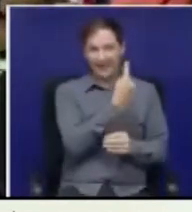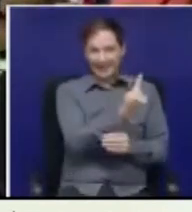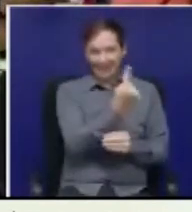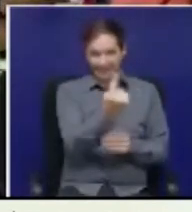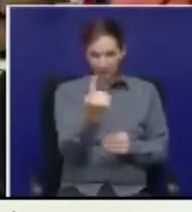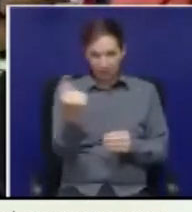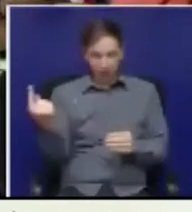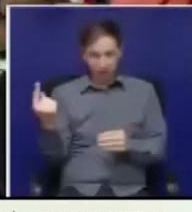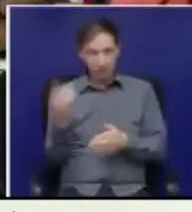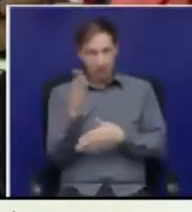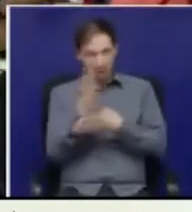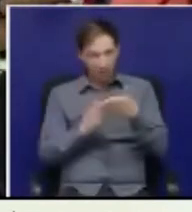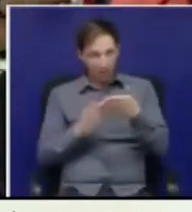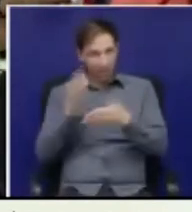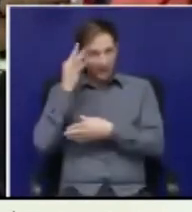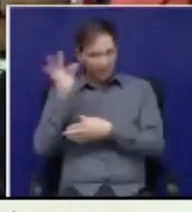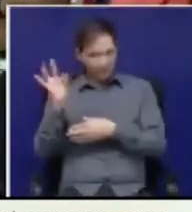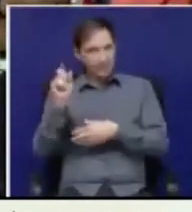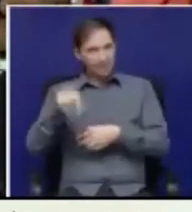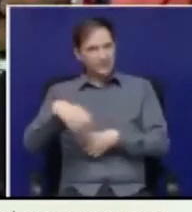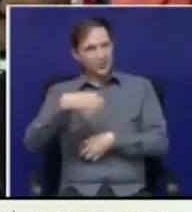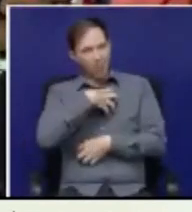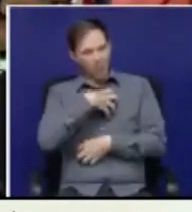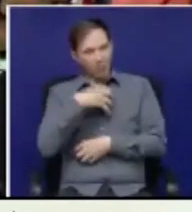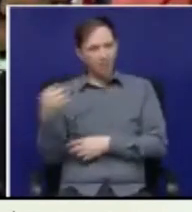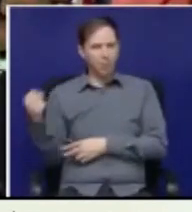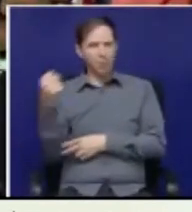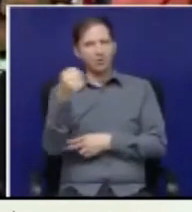then have its own procurement policies.